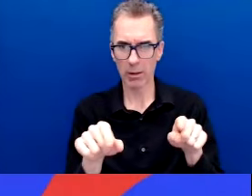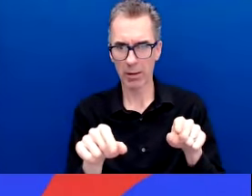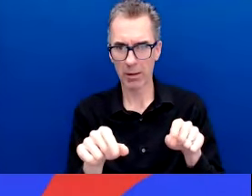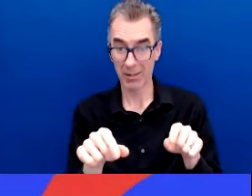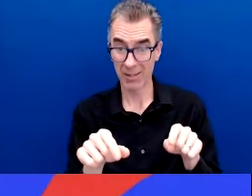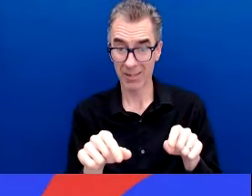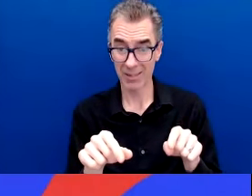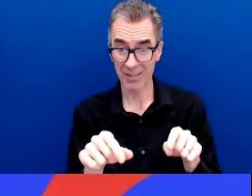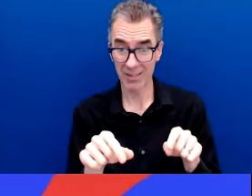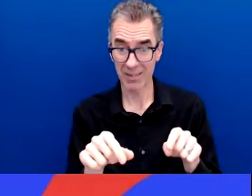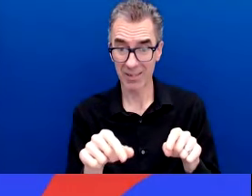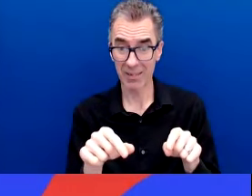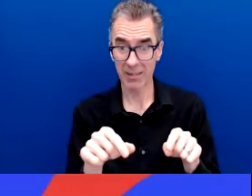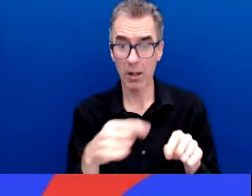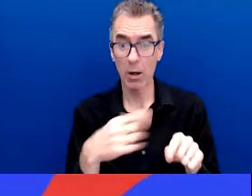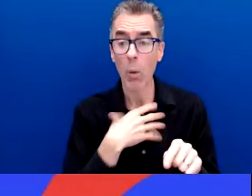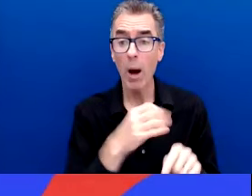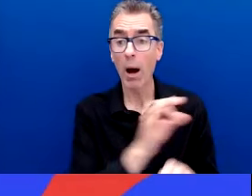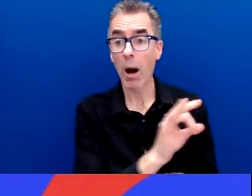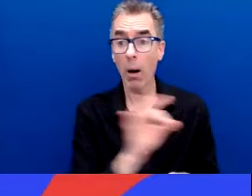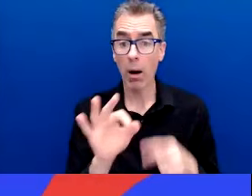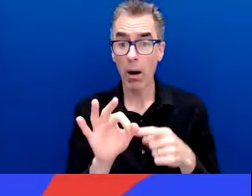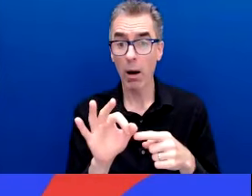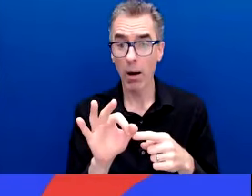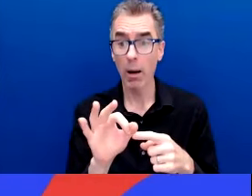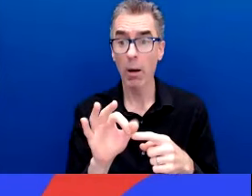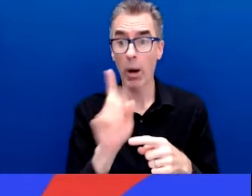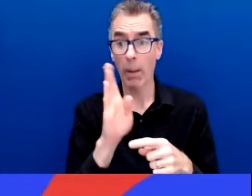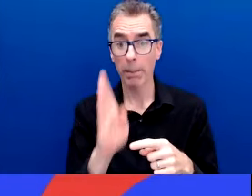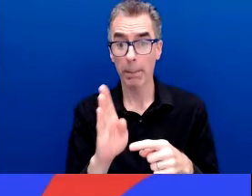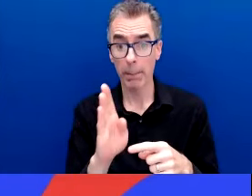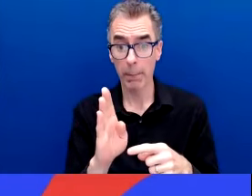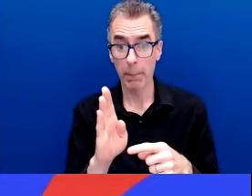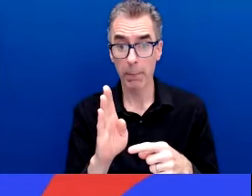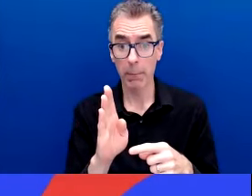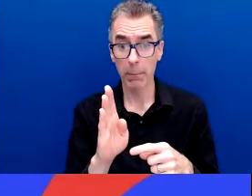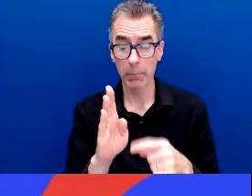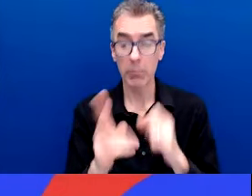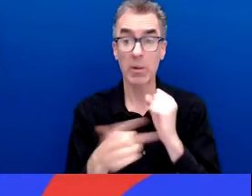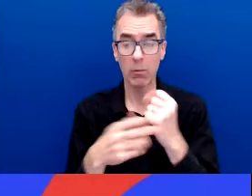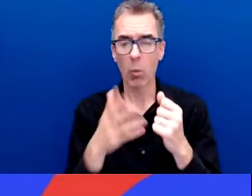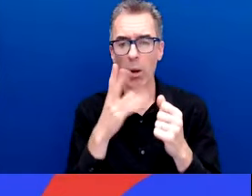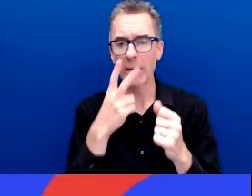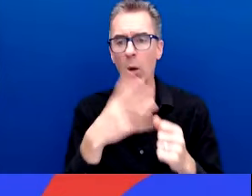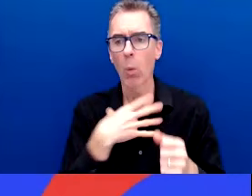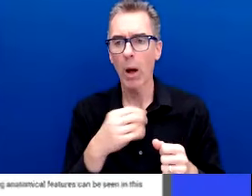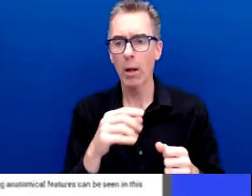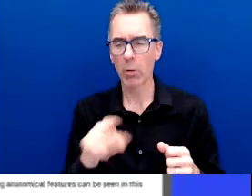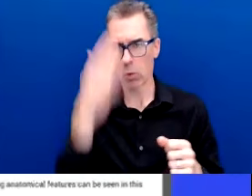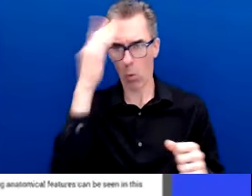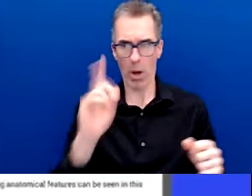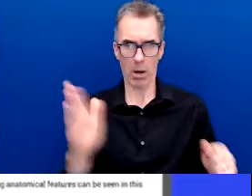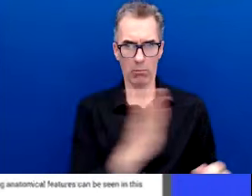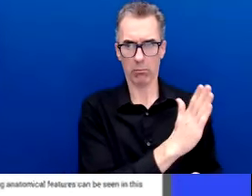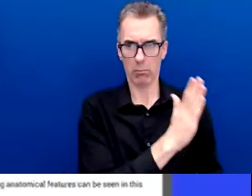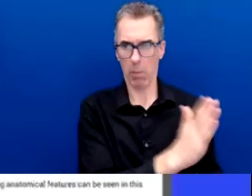got done saving or moving my bubble away from it, you would see another little white dot right there. It kind of reminds you where those